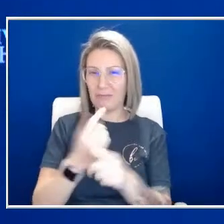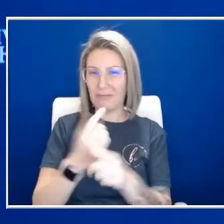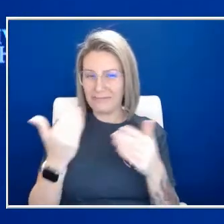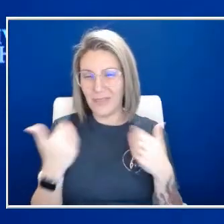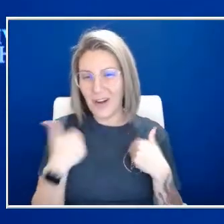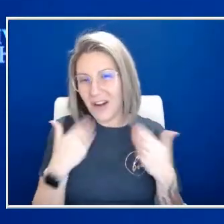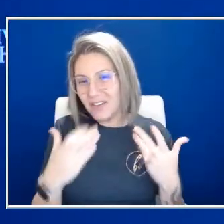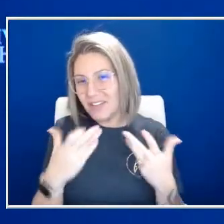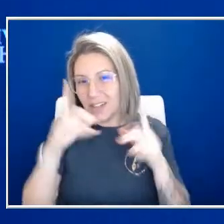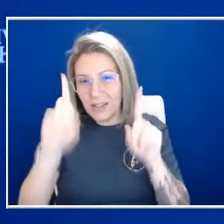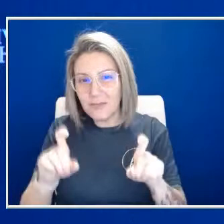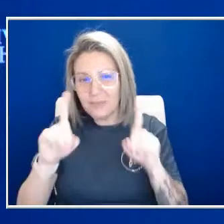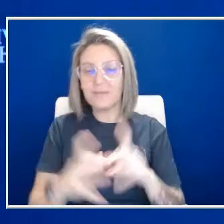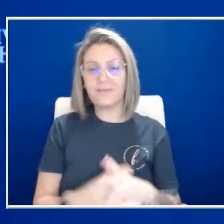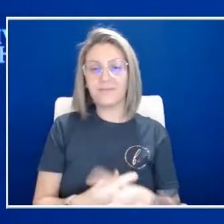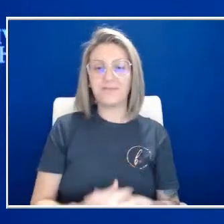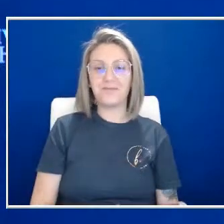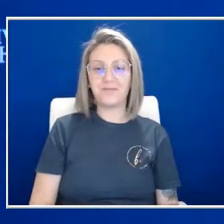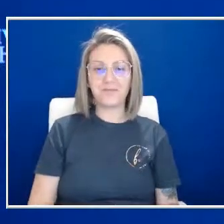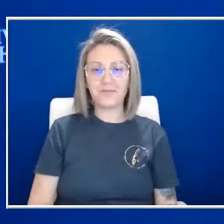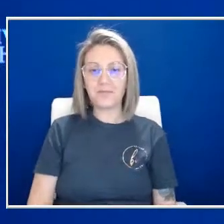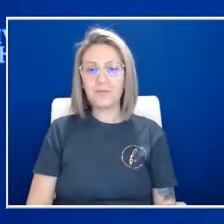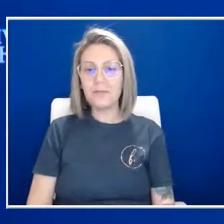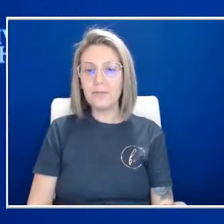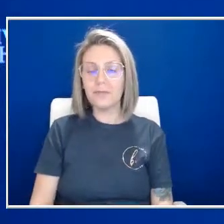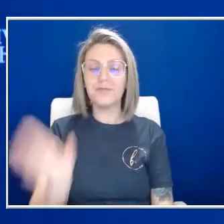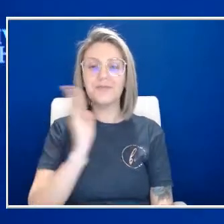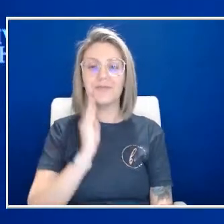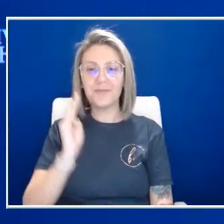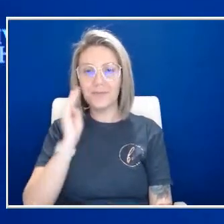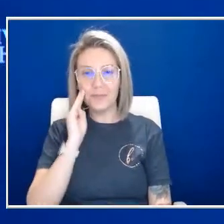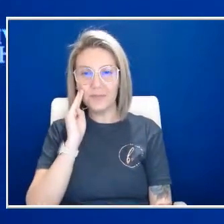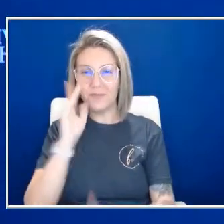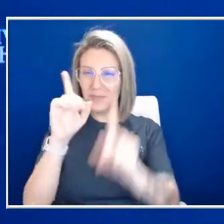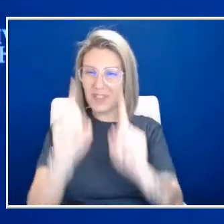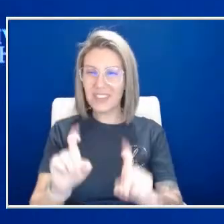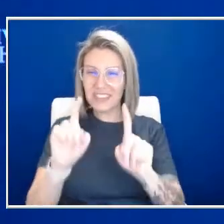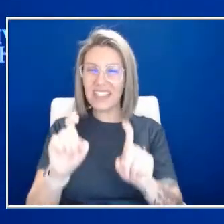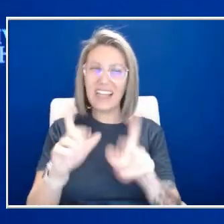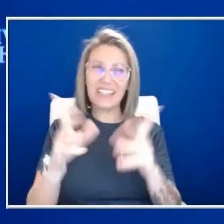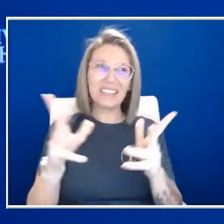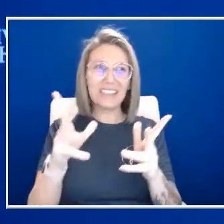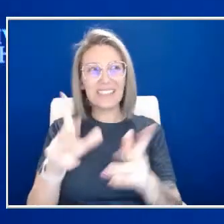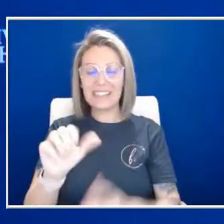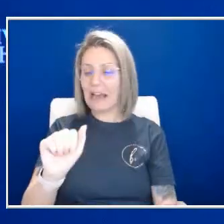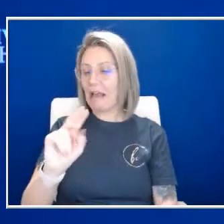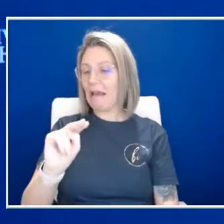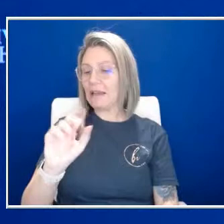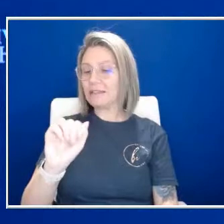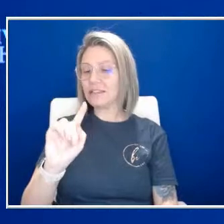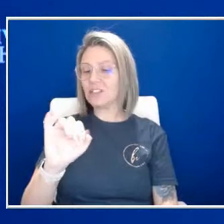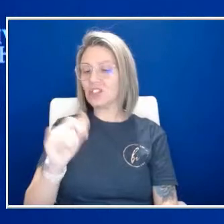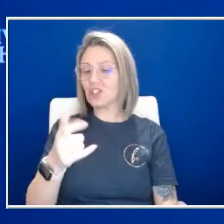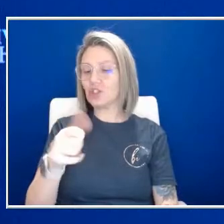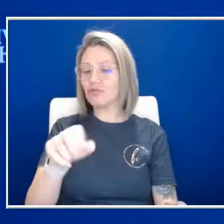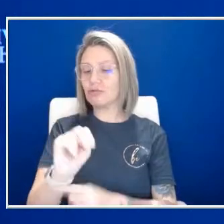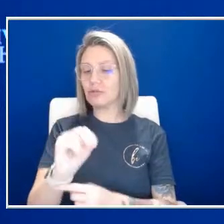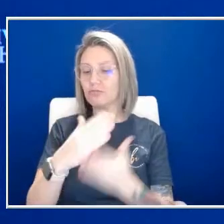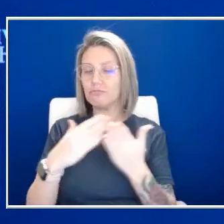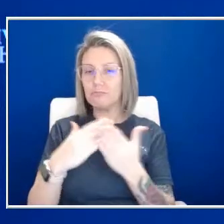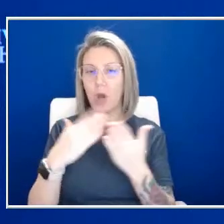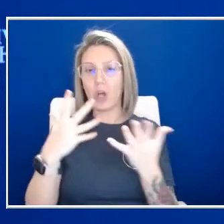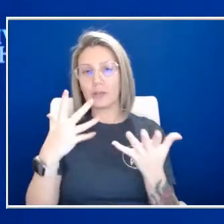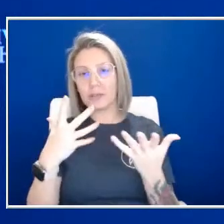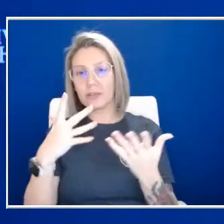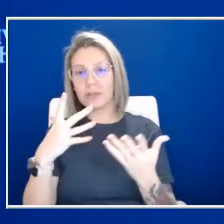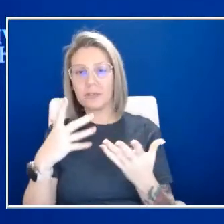know, the home tests are testing the antigen, so just kind of pieces of the virus themselves. If you've had COVID in the